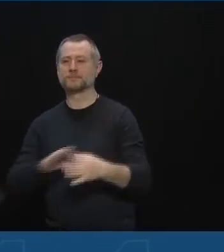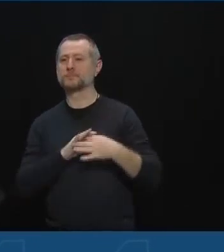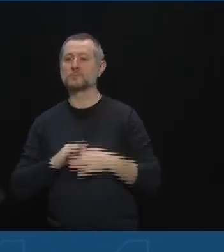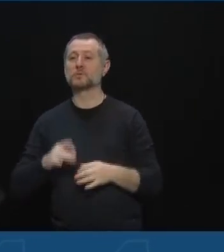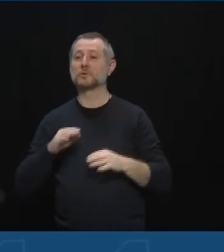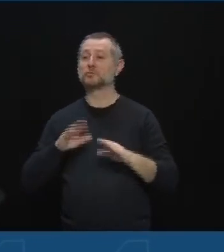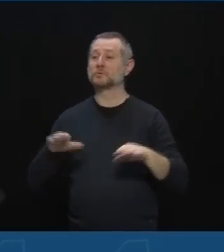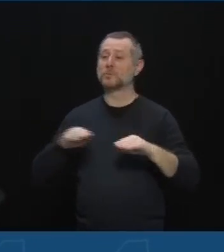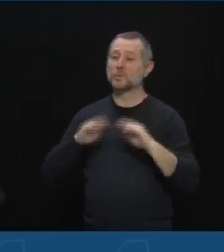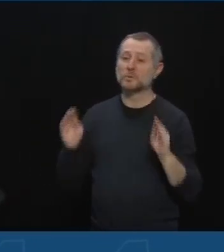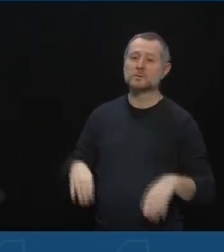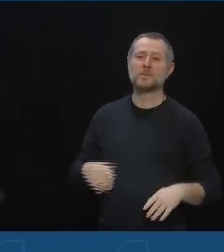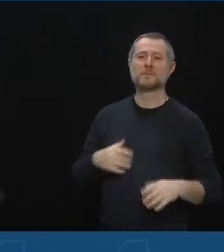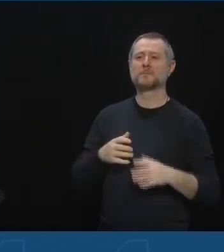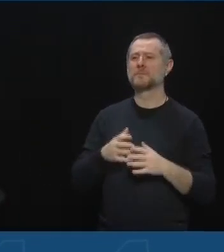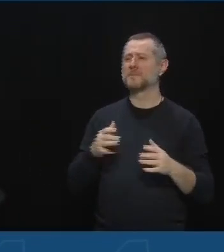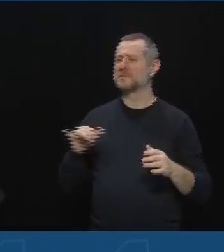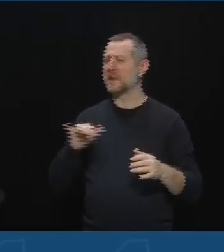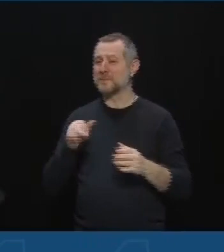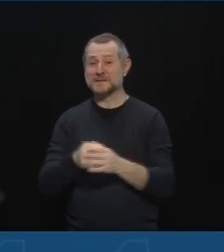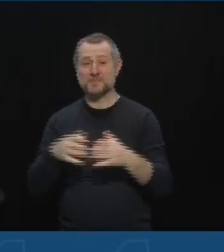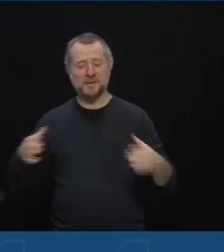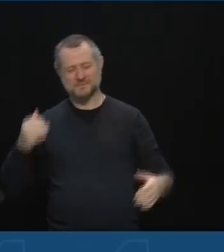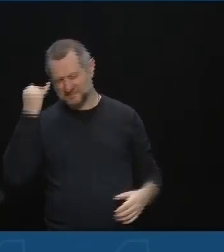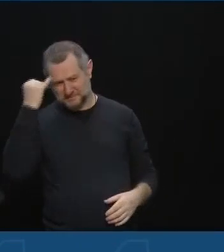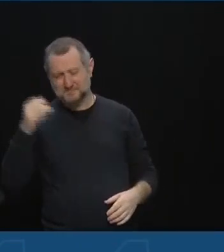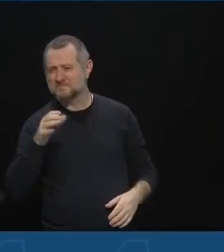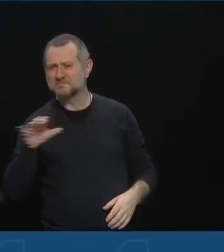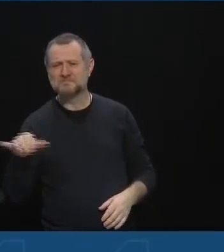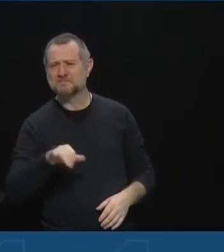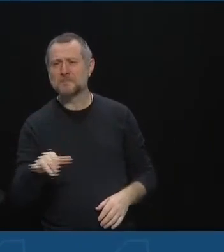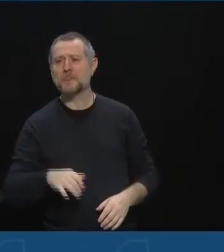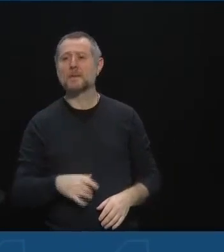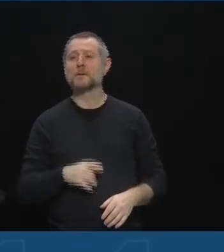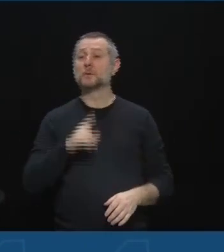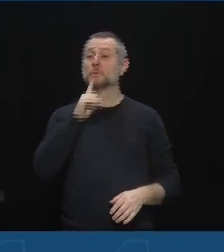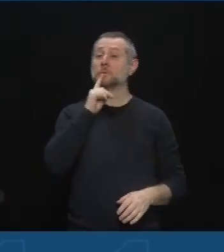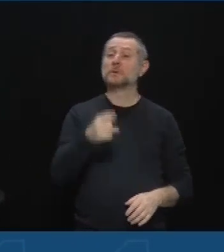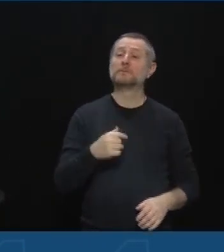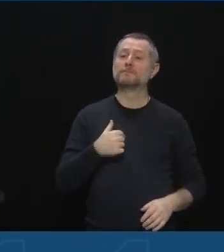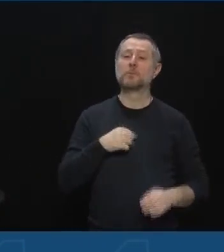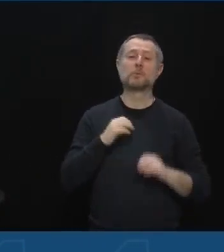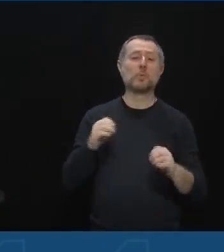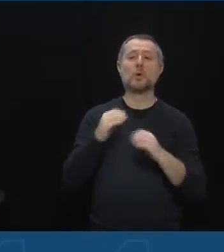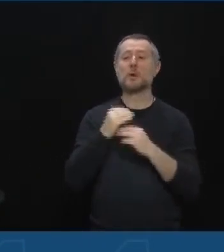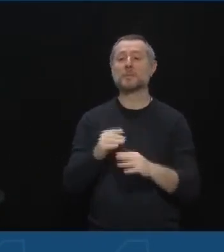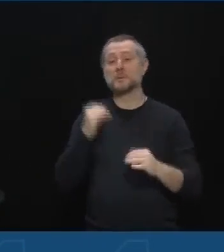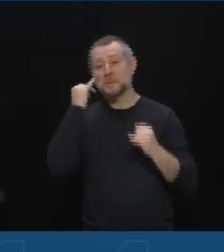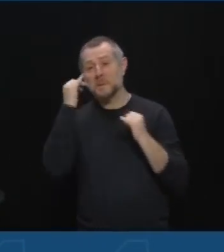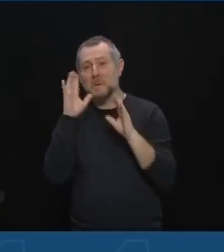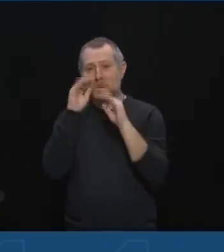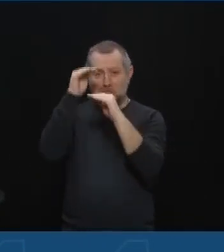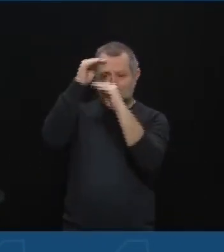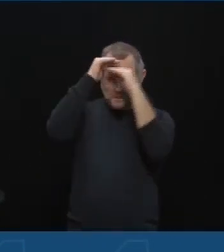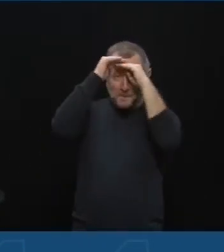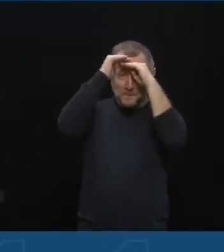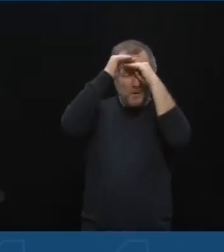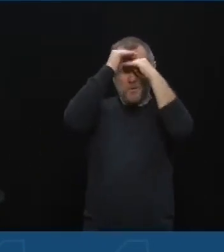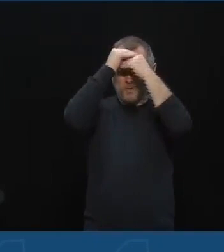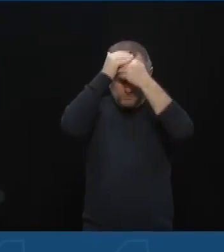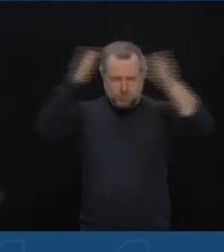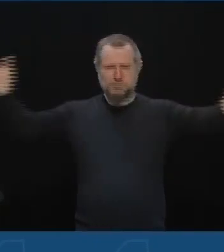and all the great things that have happened. So we are only limited by our imagination and what we can do when we reopen this land and